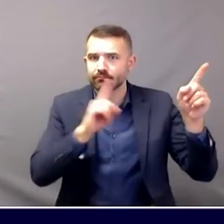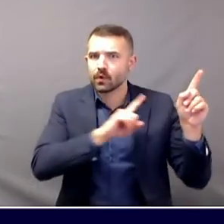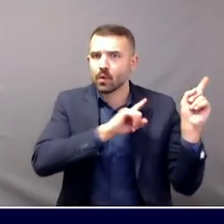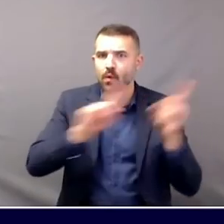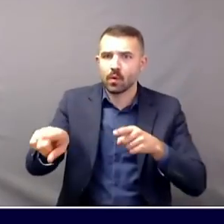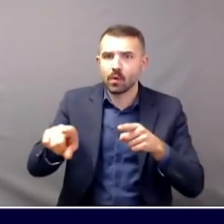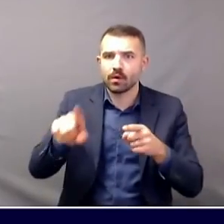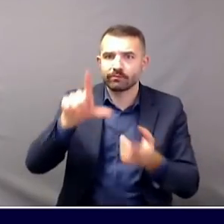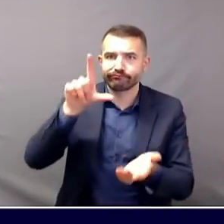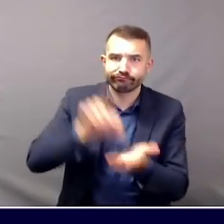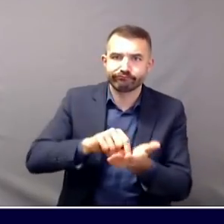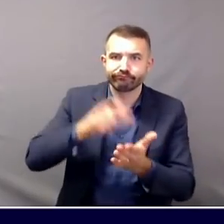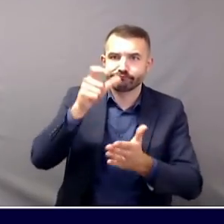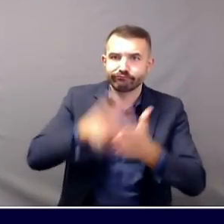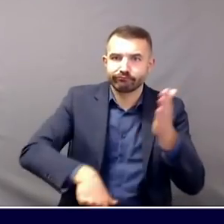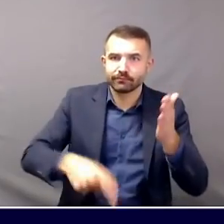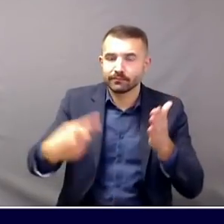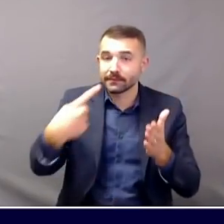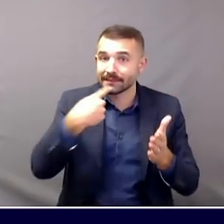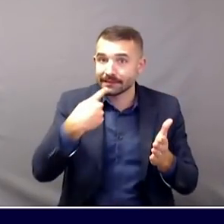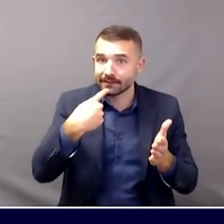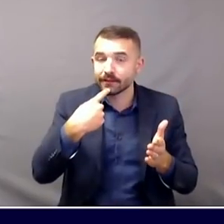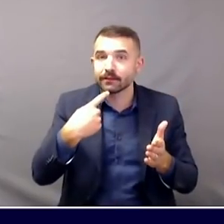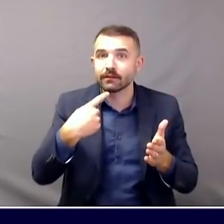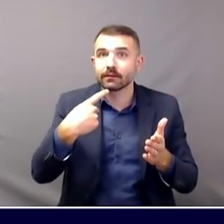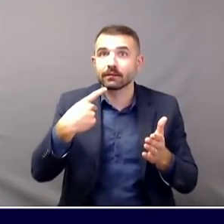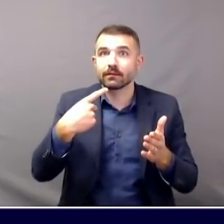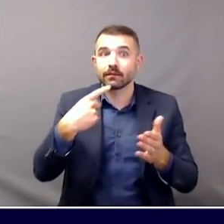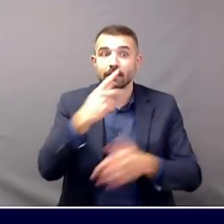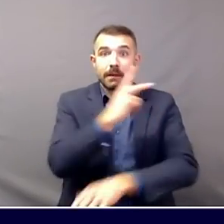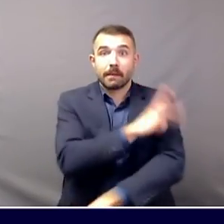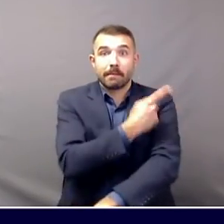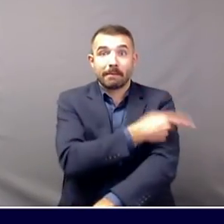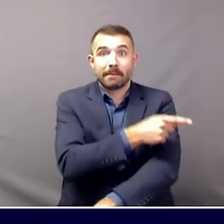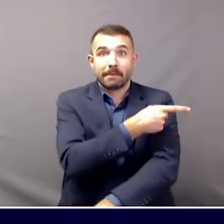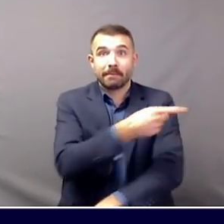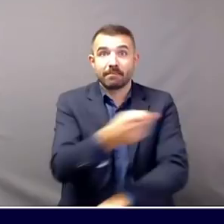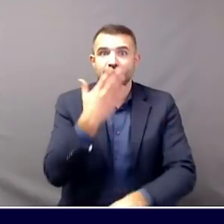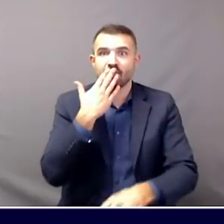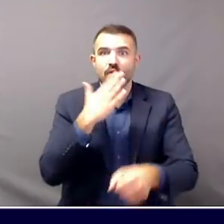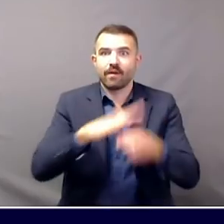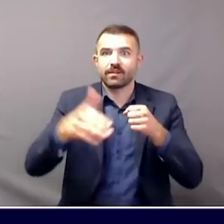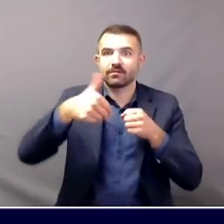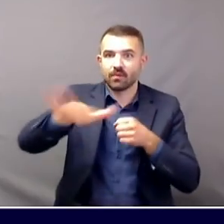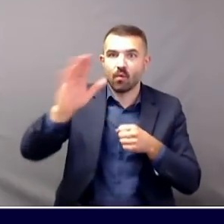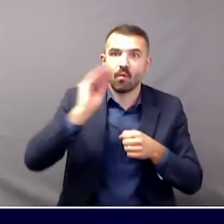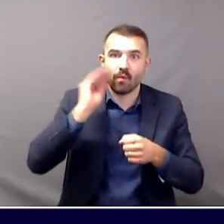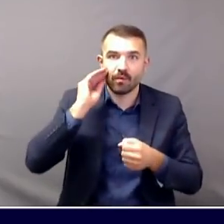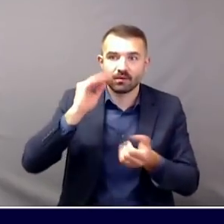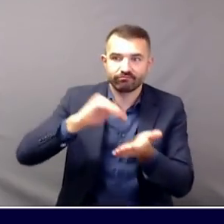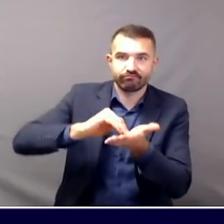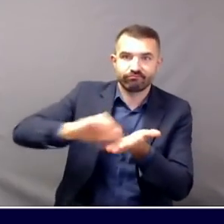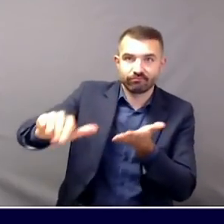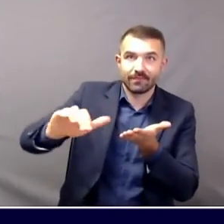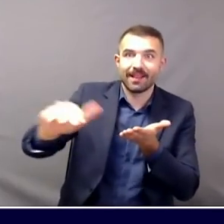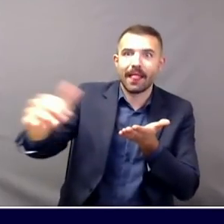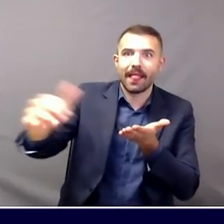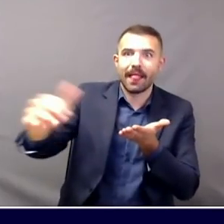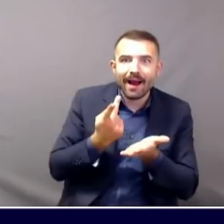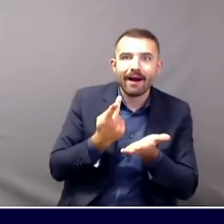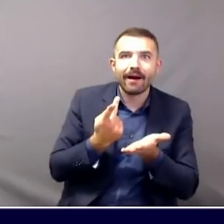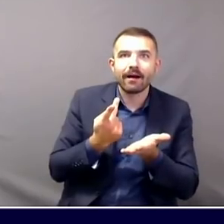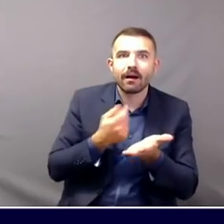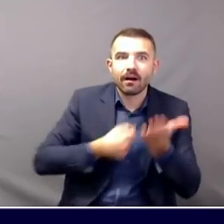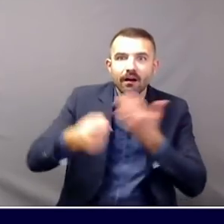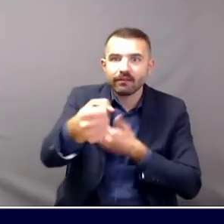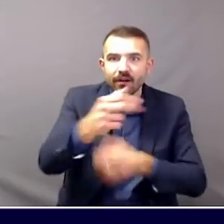And are any individuals here in Maine experiencing that? And where does that put us for the hospitalizations?